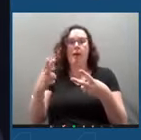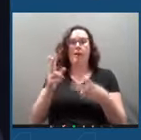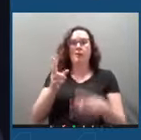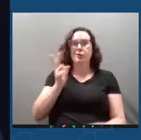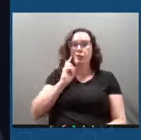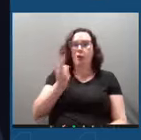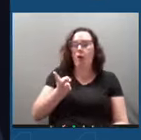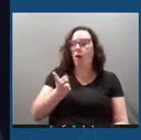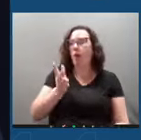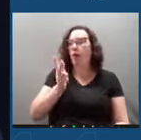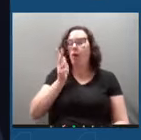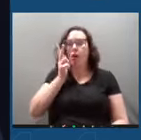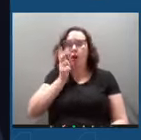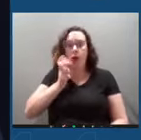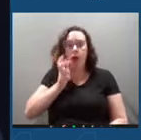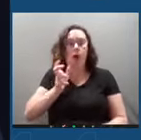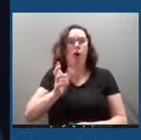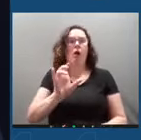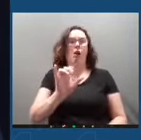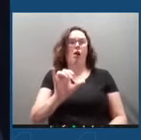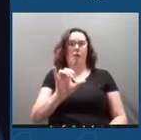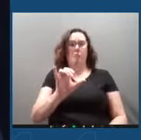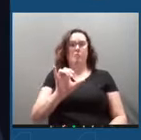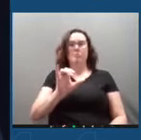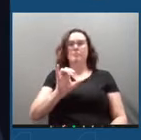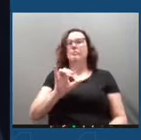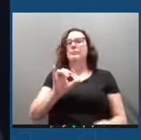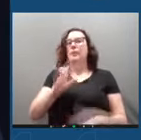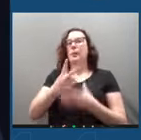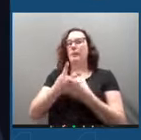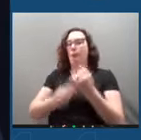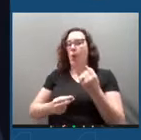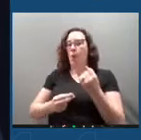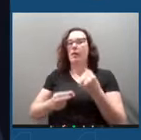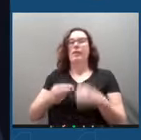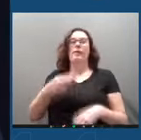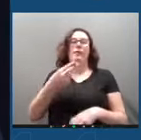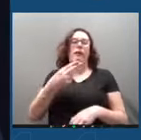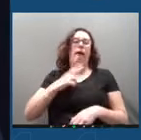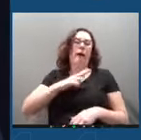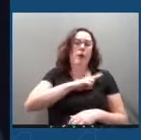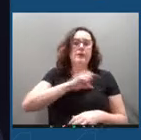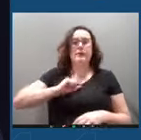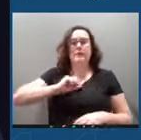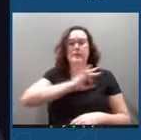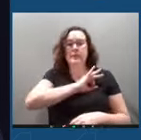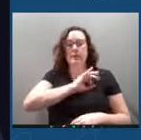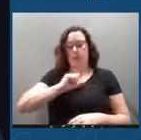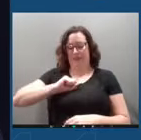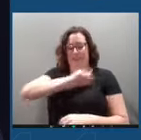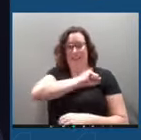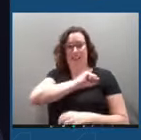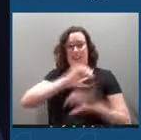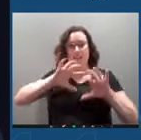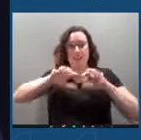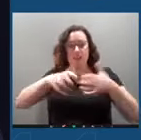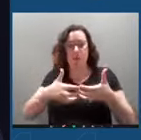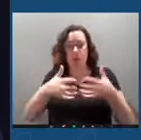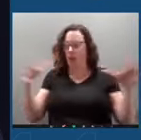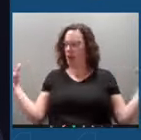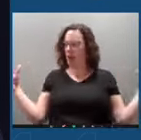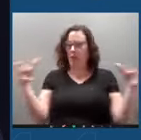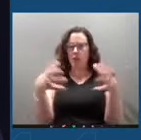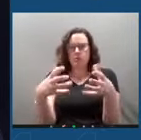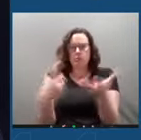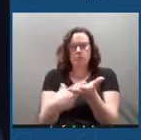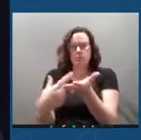they decided to come together in both houses, in the Senate and the Assembly, and said, how do we do something legislatively where the numbers are just